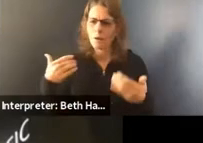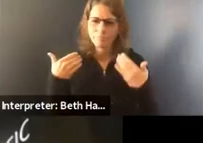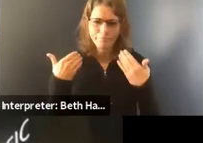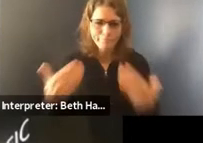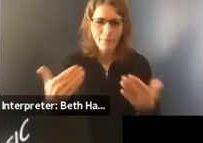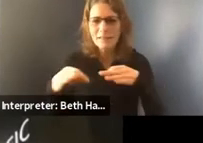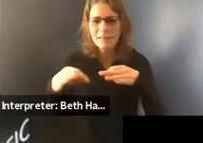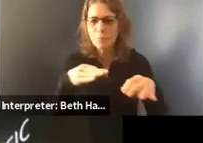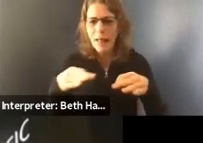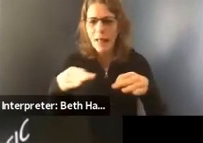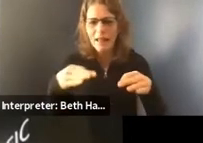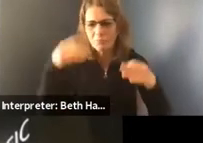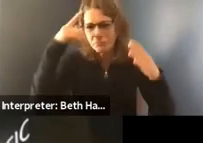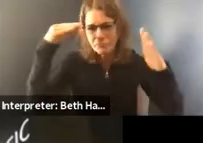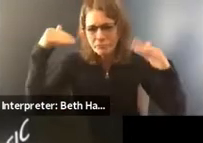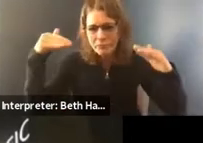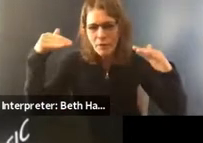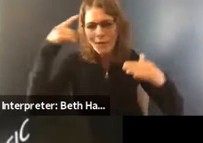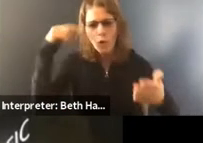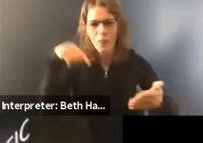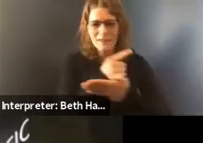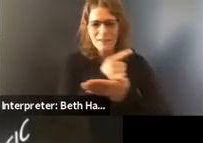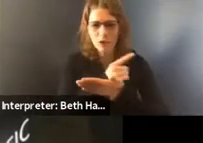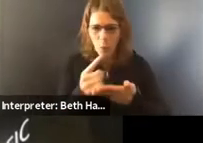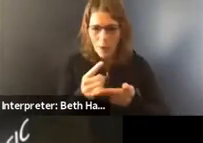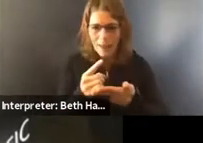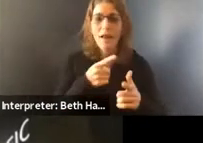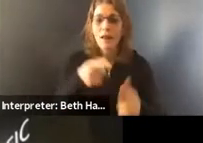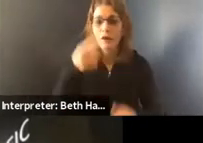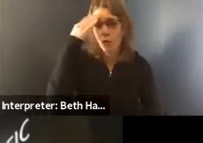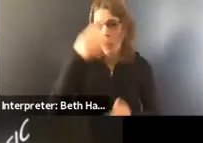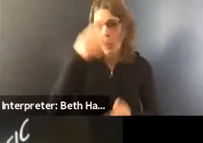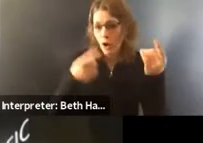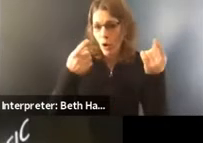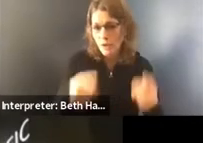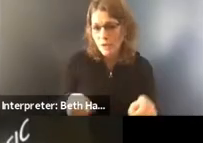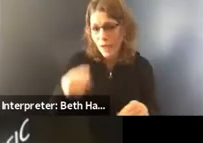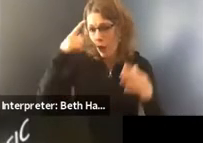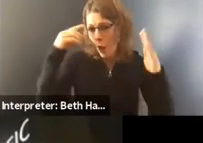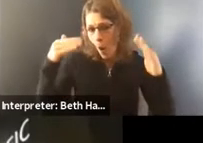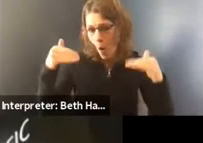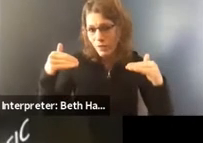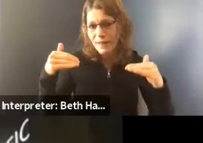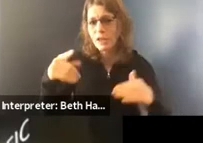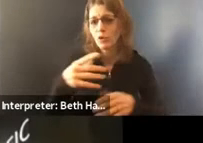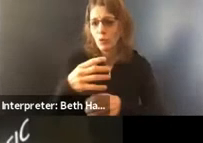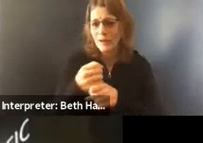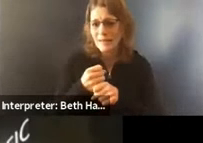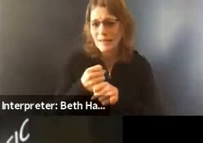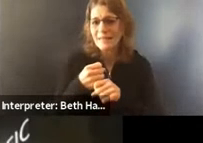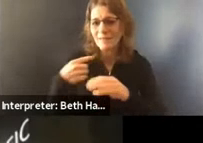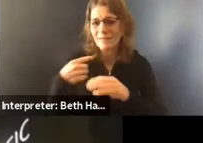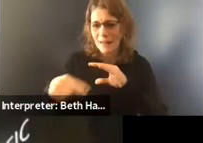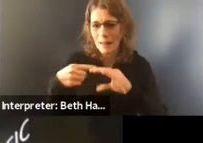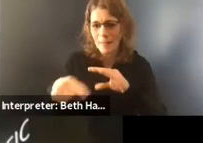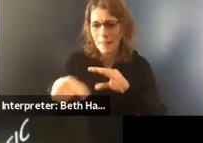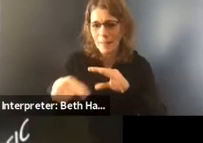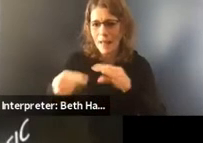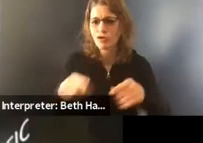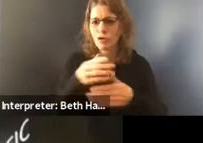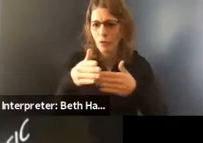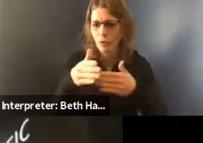that, you know what's going on. We hope that you have been receiving emails throughout the weekend, with details and Zoom